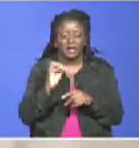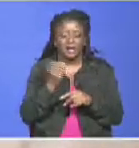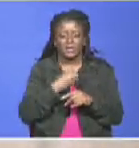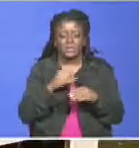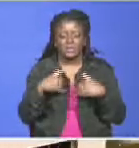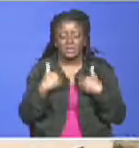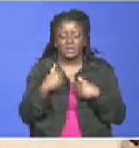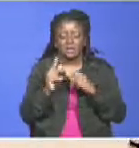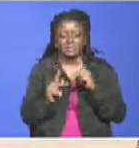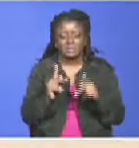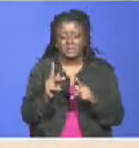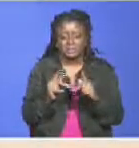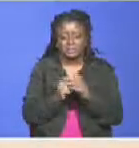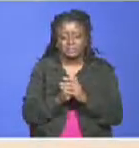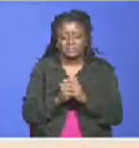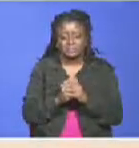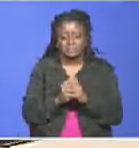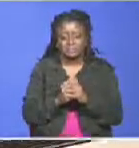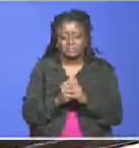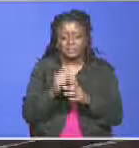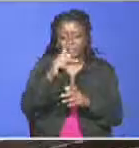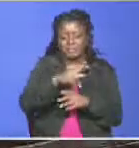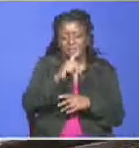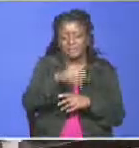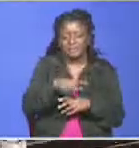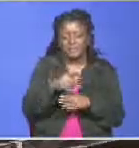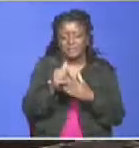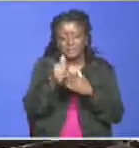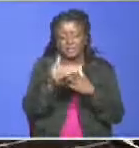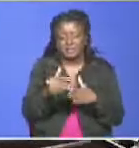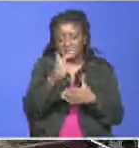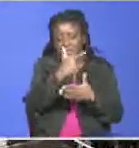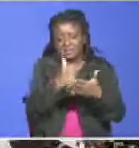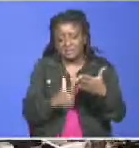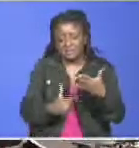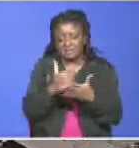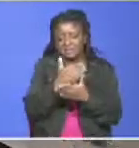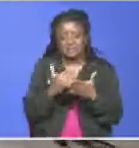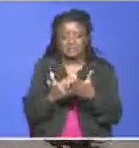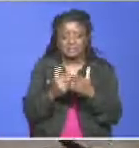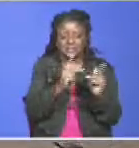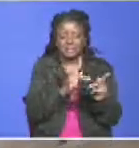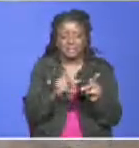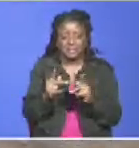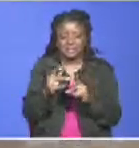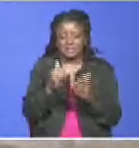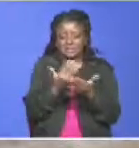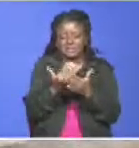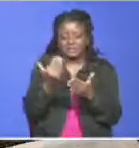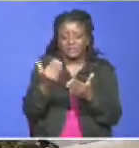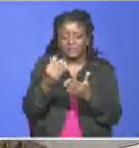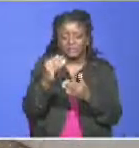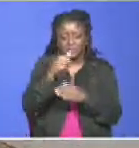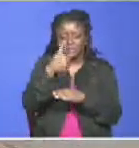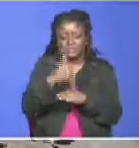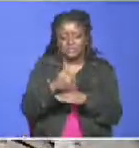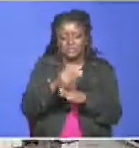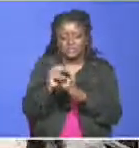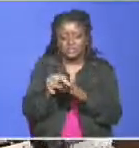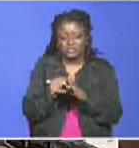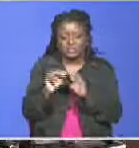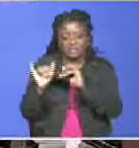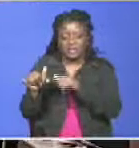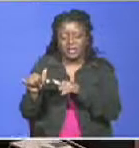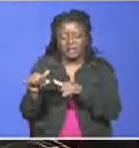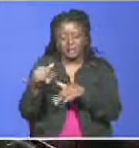people. While the PLP leader listed some of the plans the former administration left in place for Bahamas Power